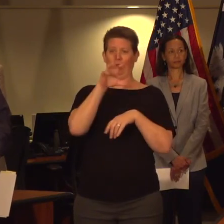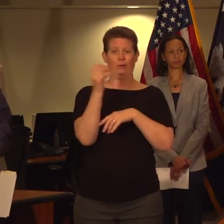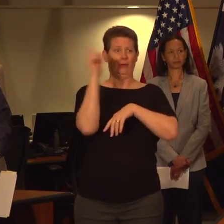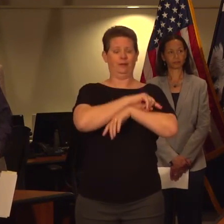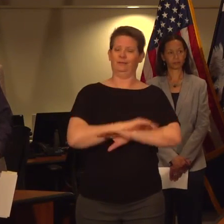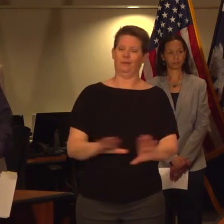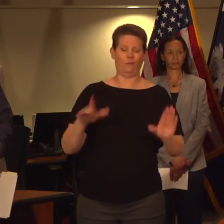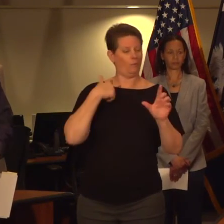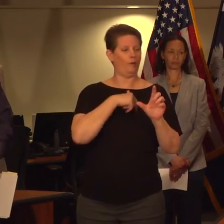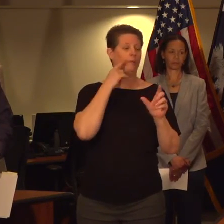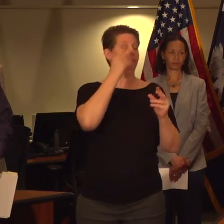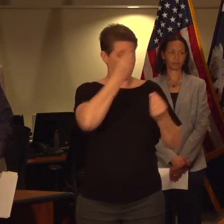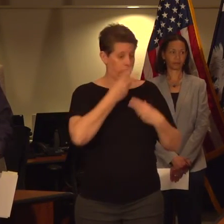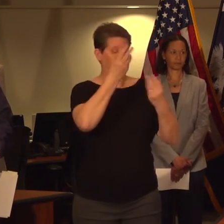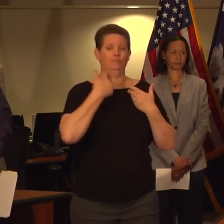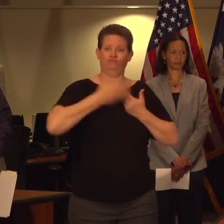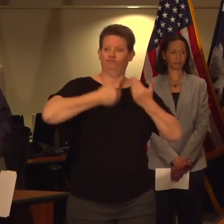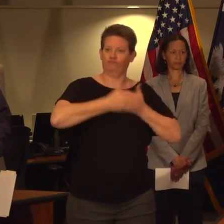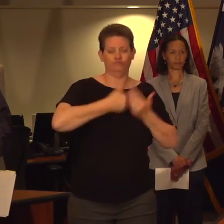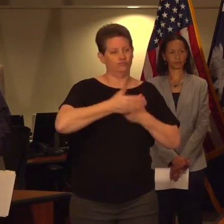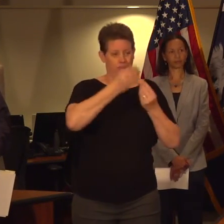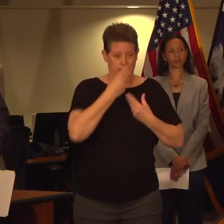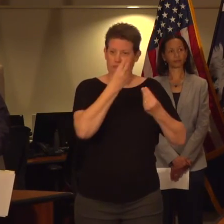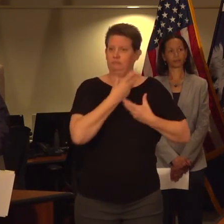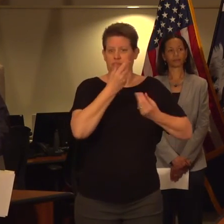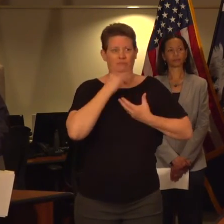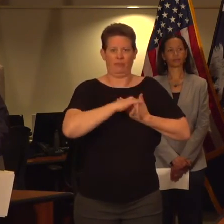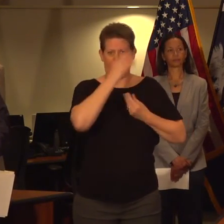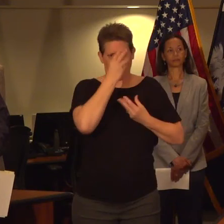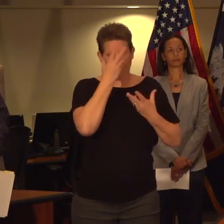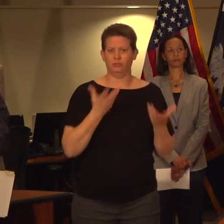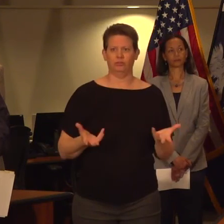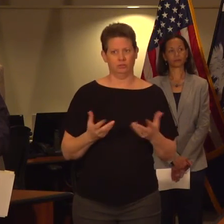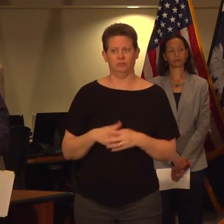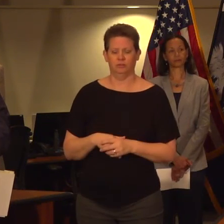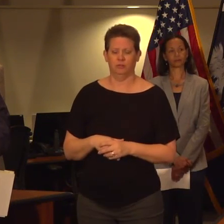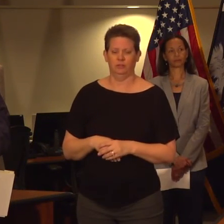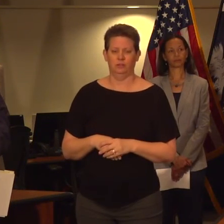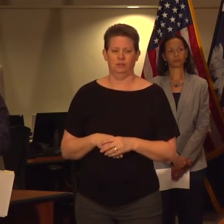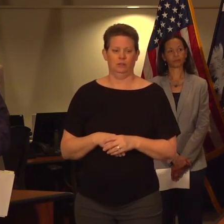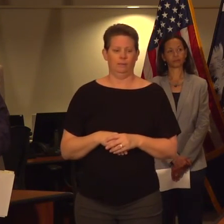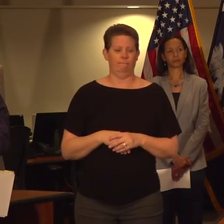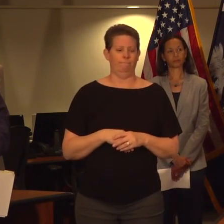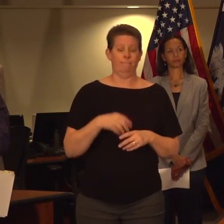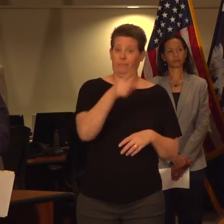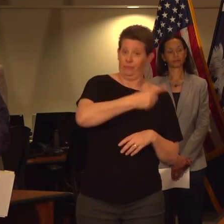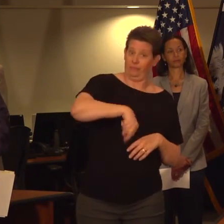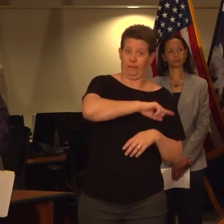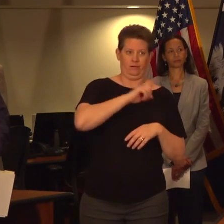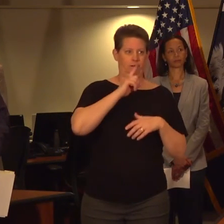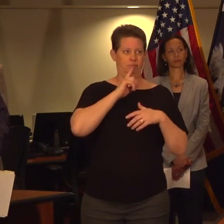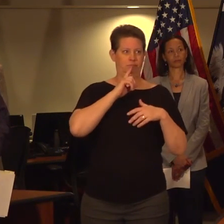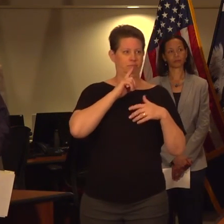constant advice and information coming from this group of advisors who are across the board in